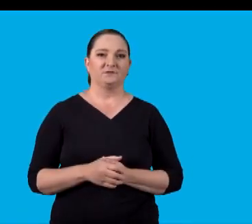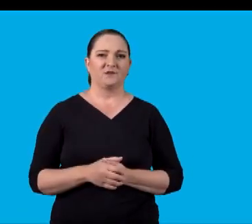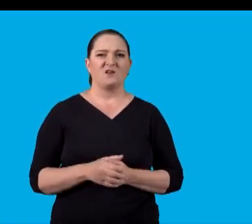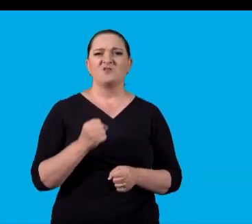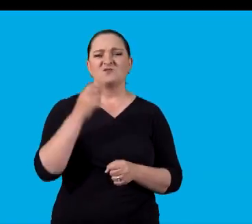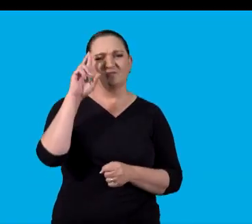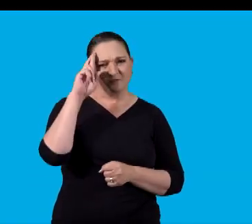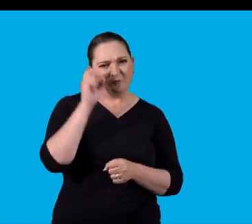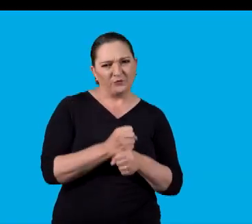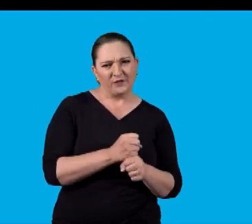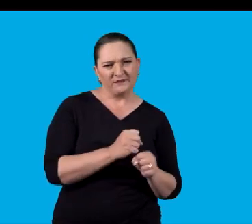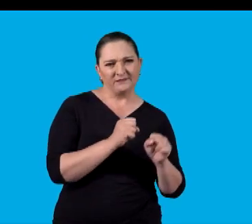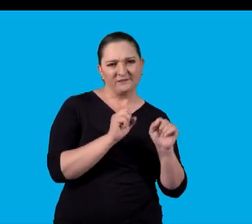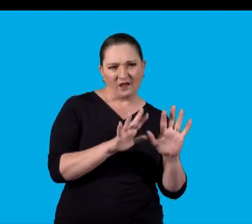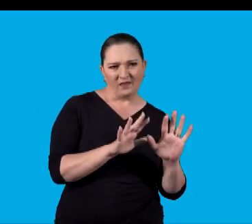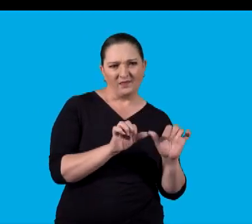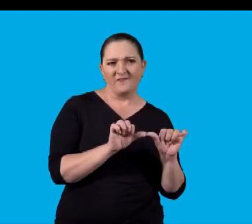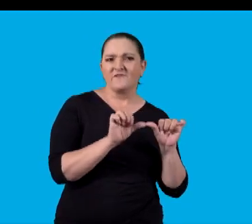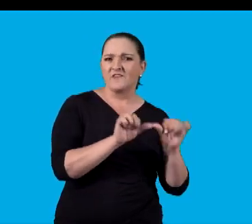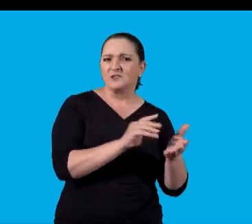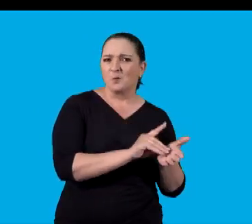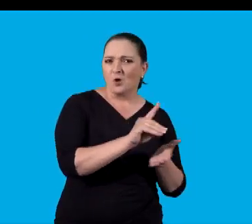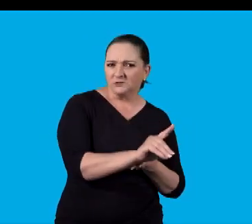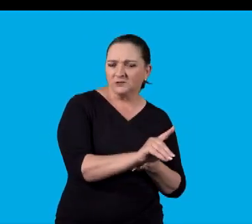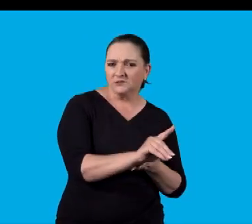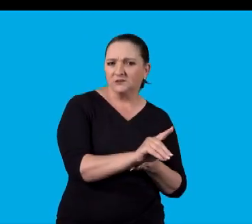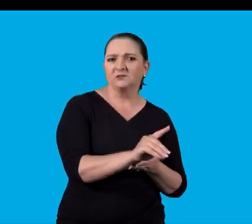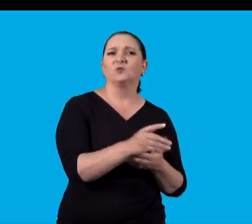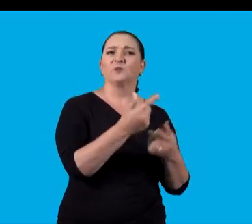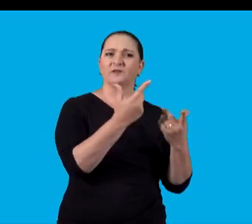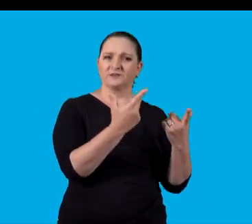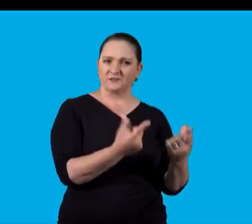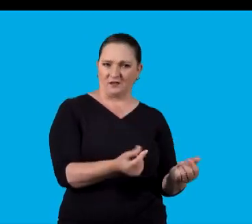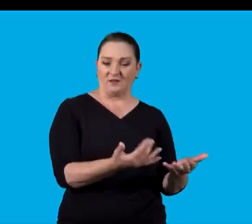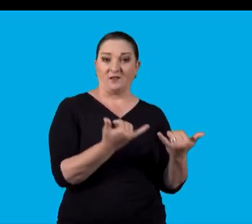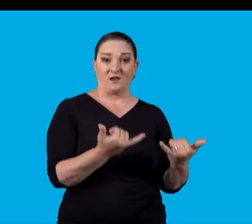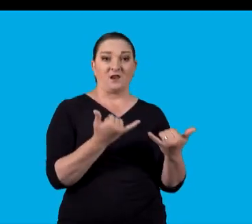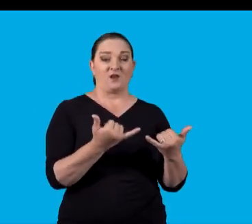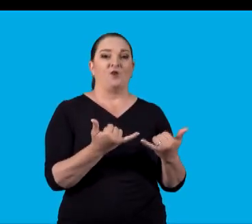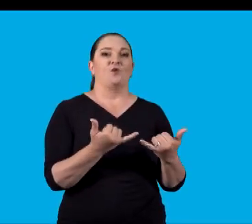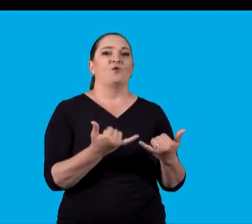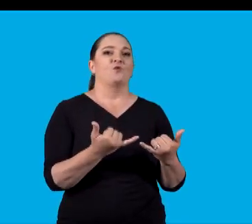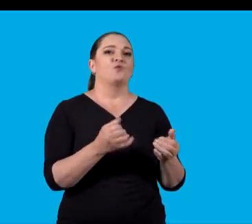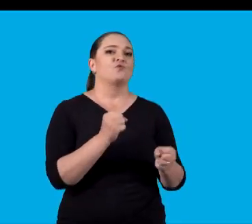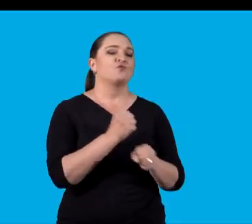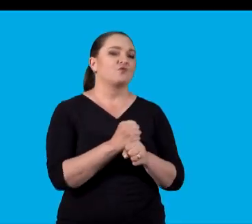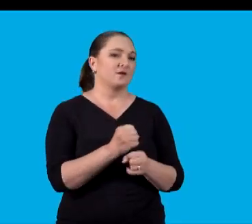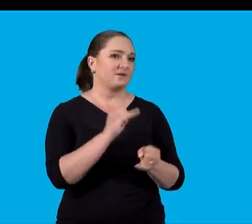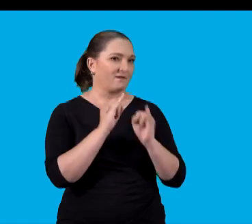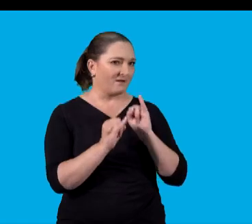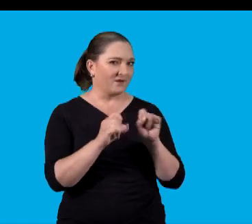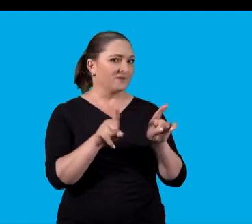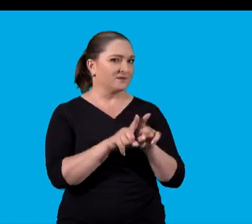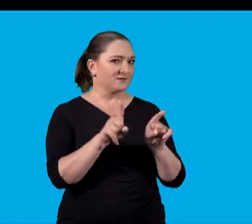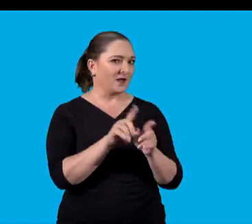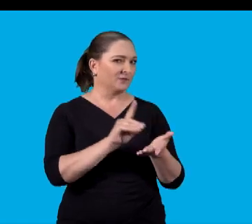And then in grade 10, remember the fixed deposit, we've done it from grade 10 when we were preparing the statement of financial position. And in grade 11, we